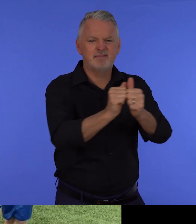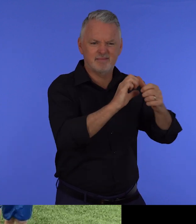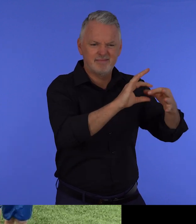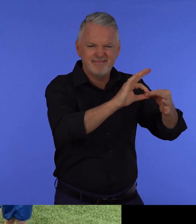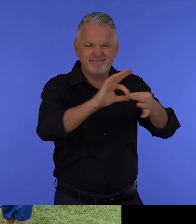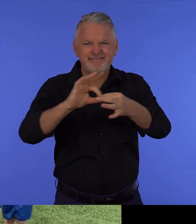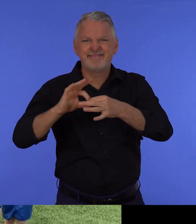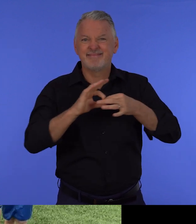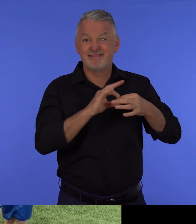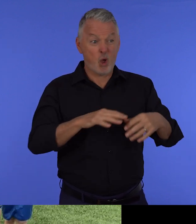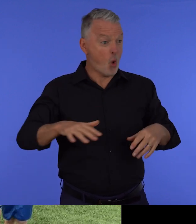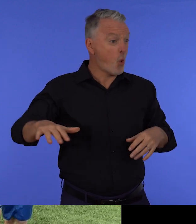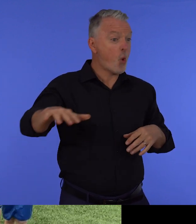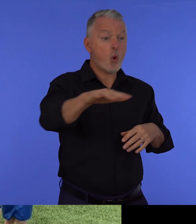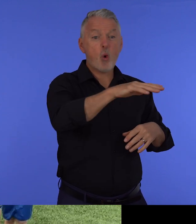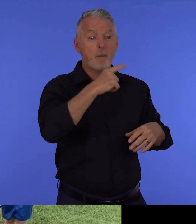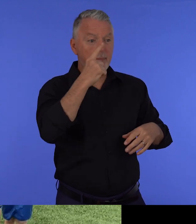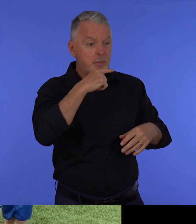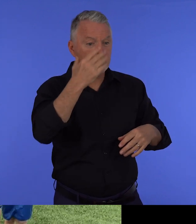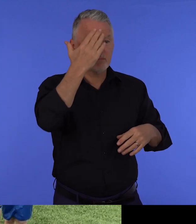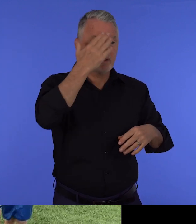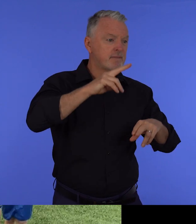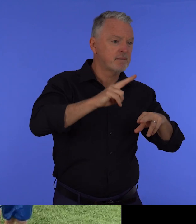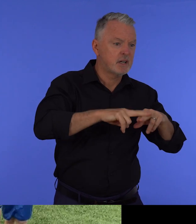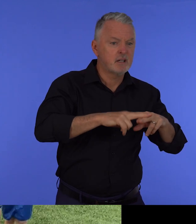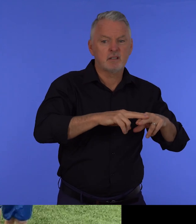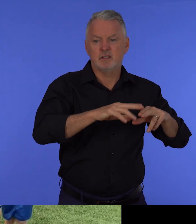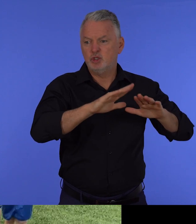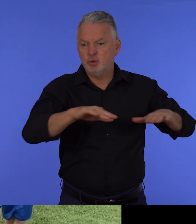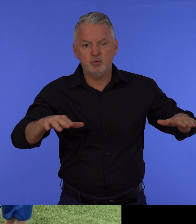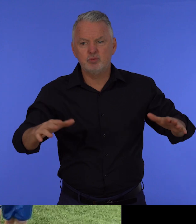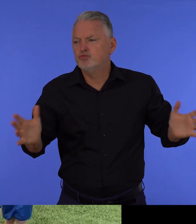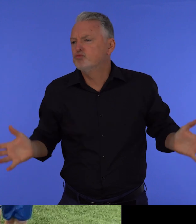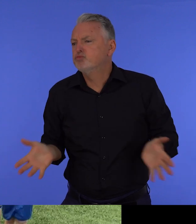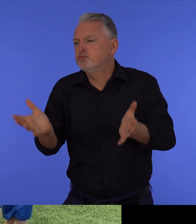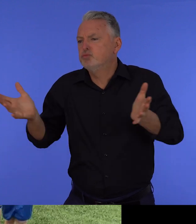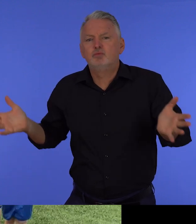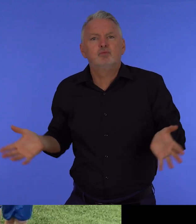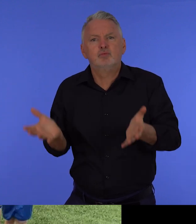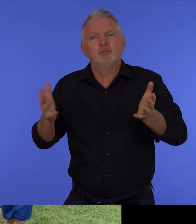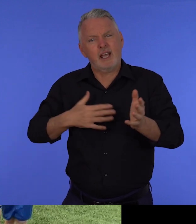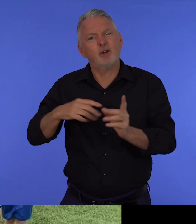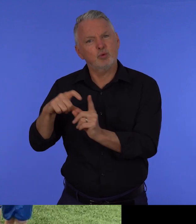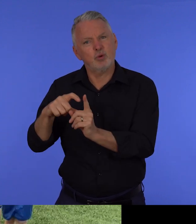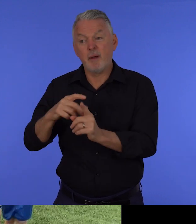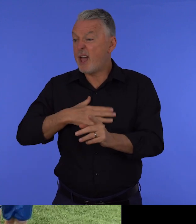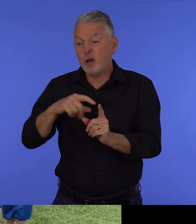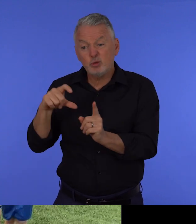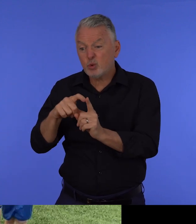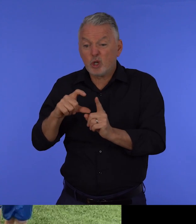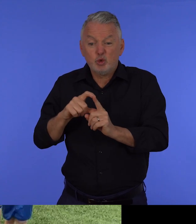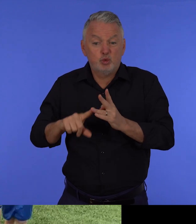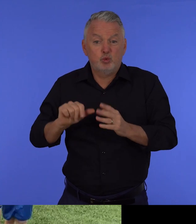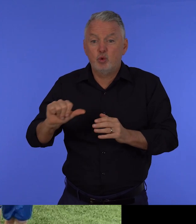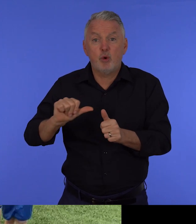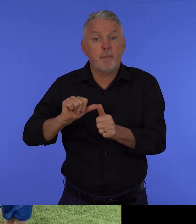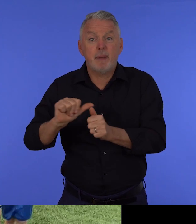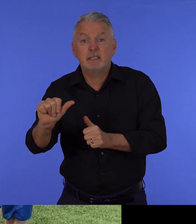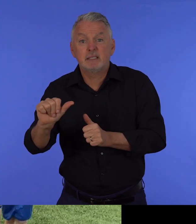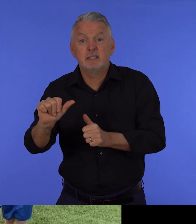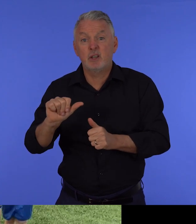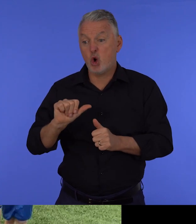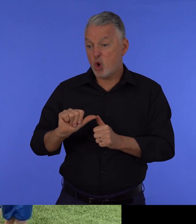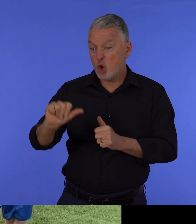parents, and everybody down there gives Aubrey the encouragement that she needs.